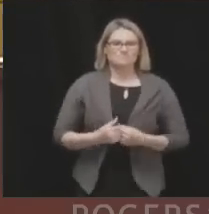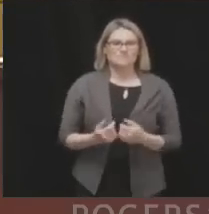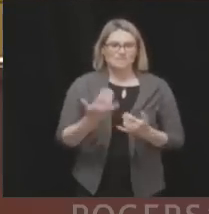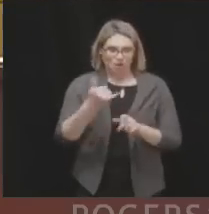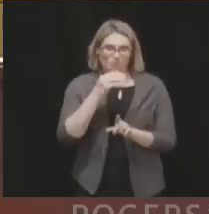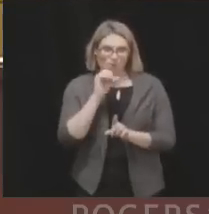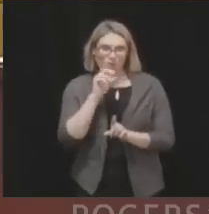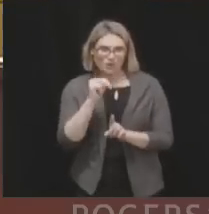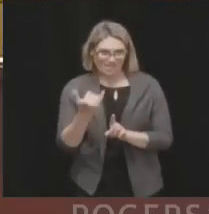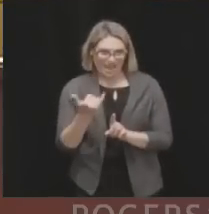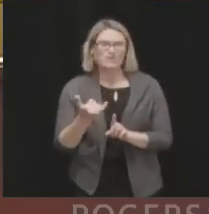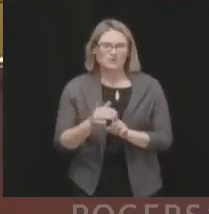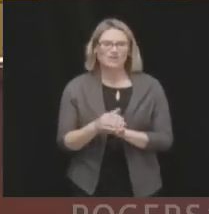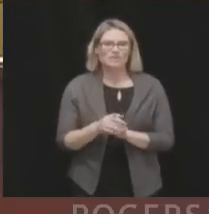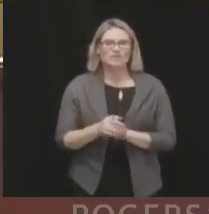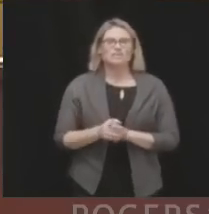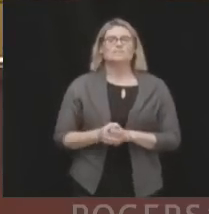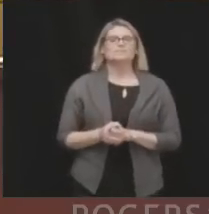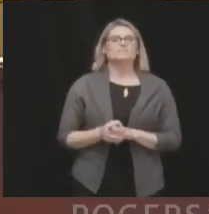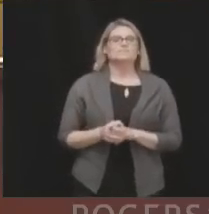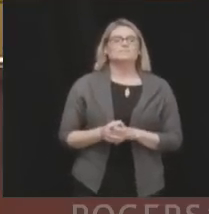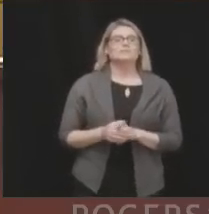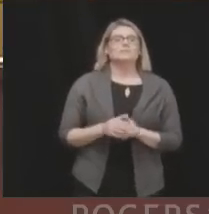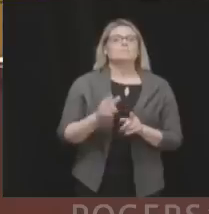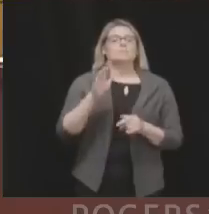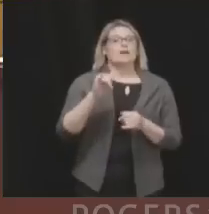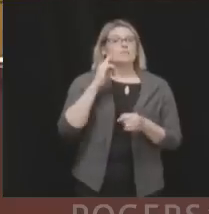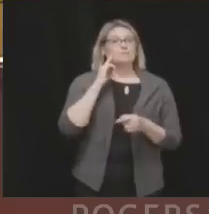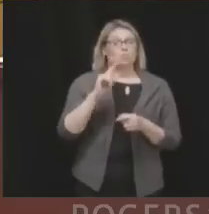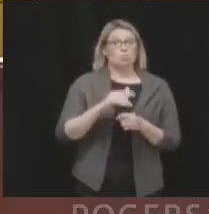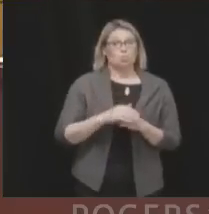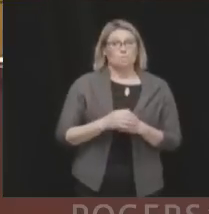for transportation, sometimes that is provided, but also